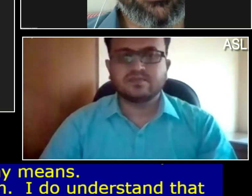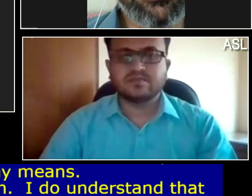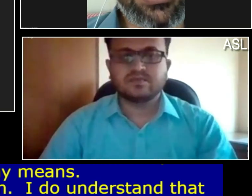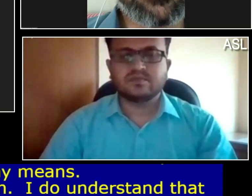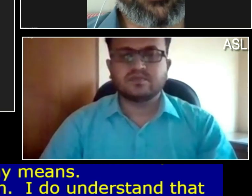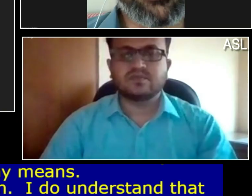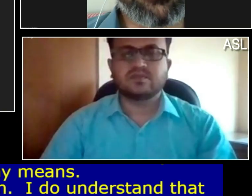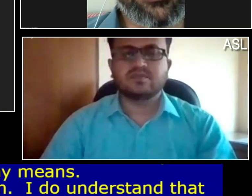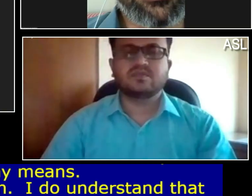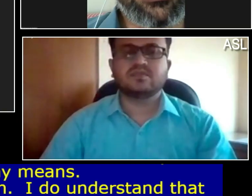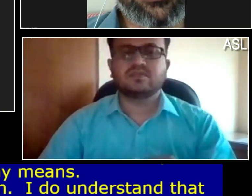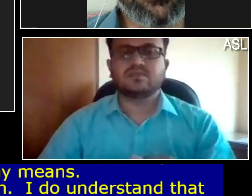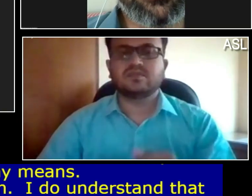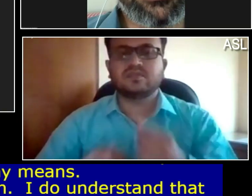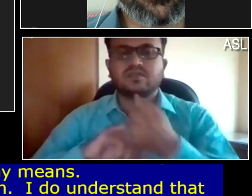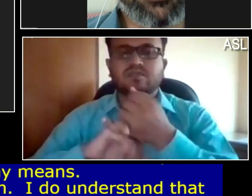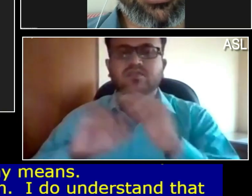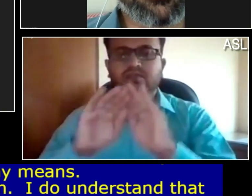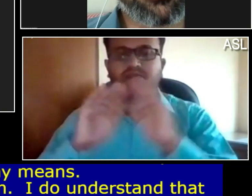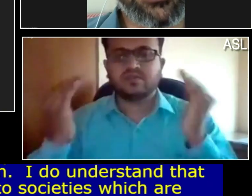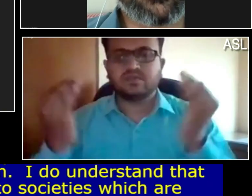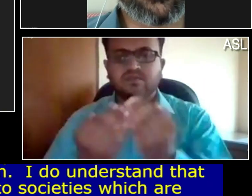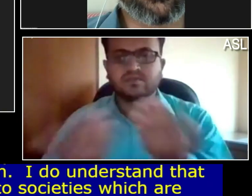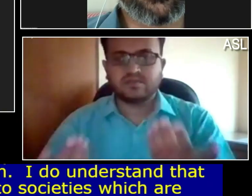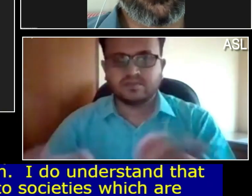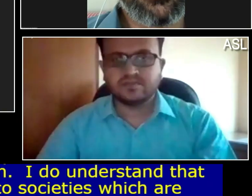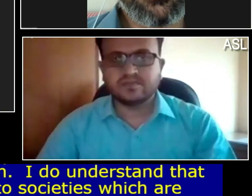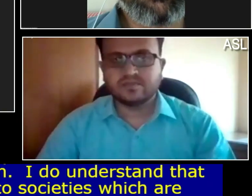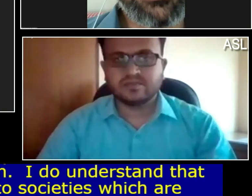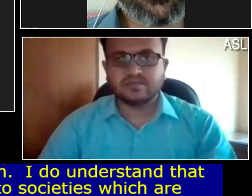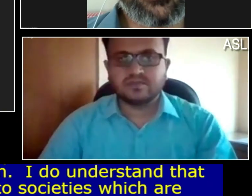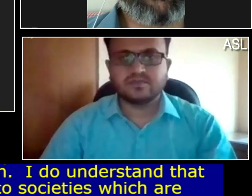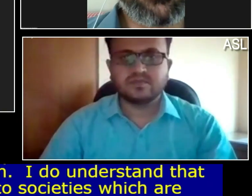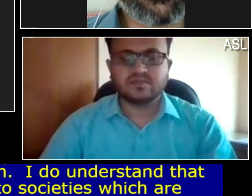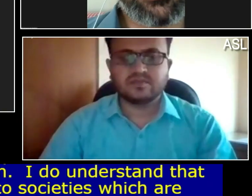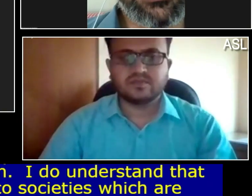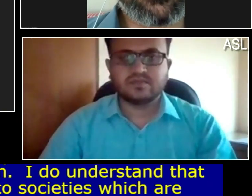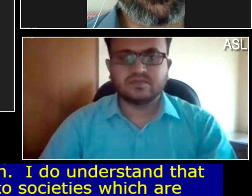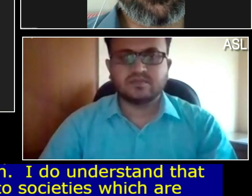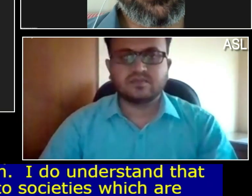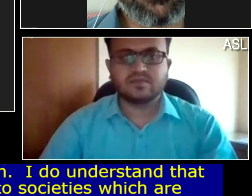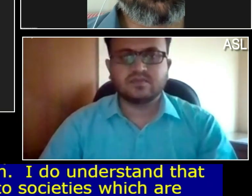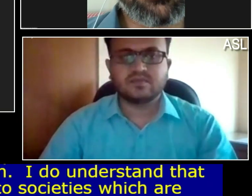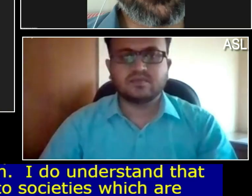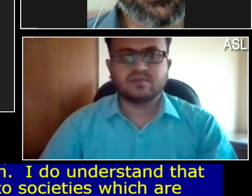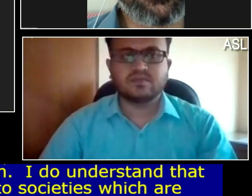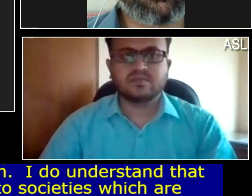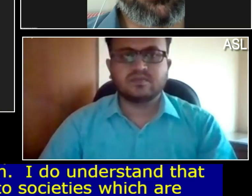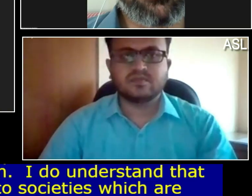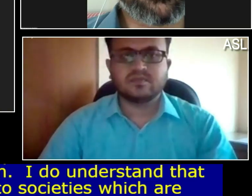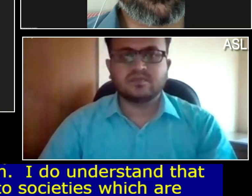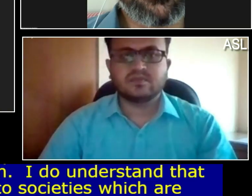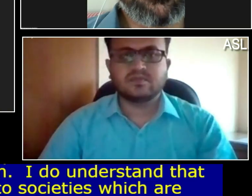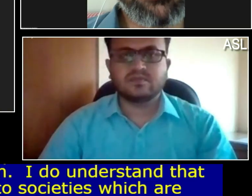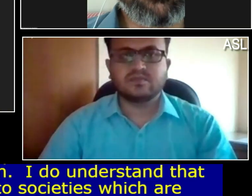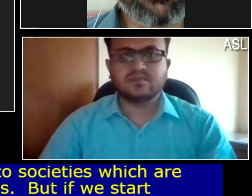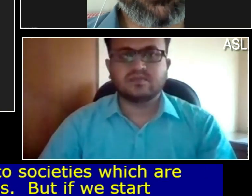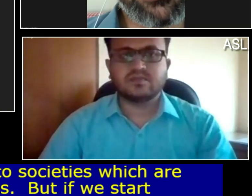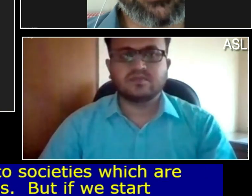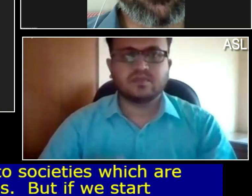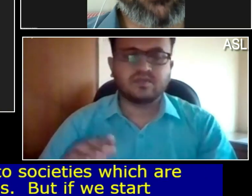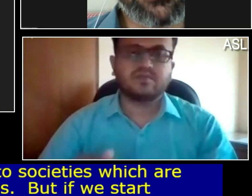are less fortunate than some other societies. But if we start questioning cost, we